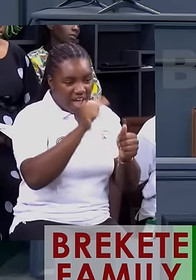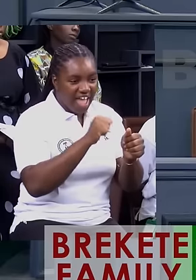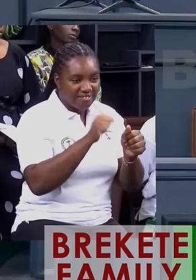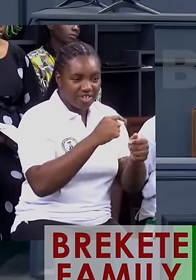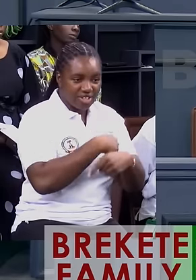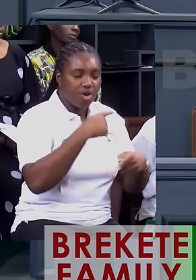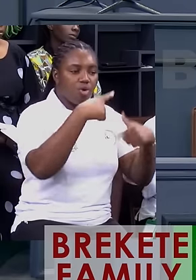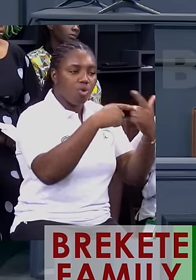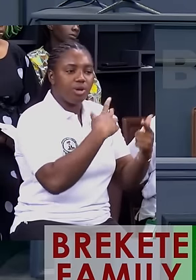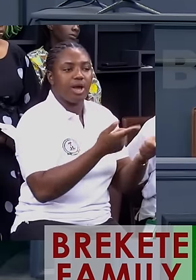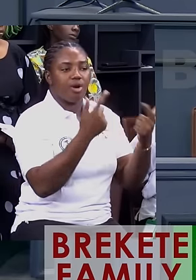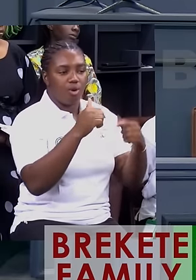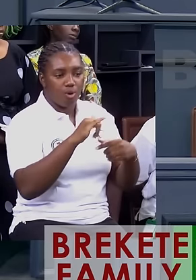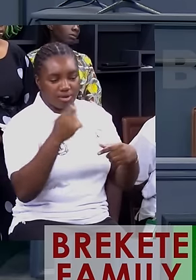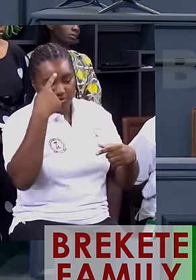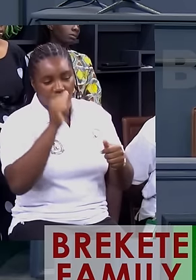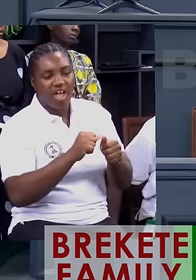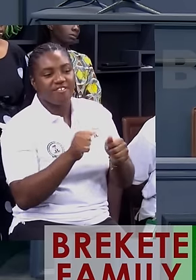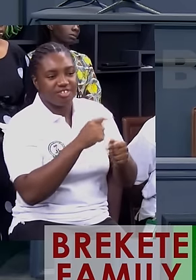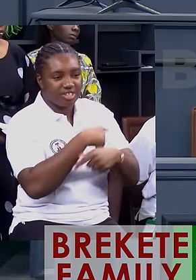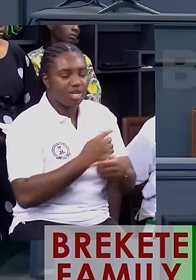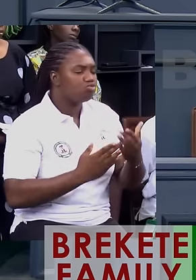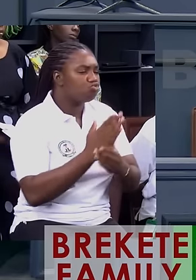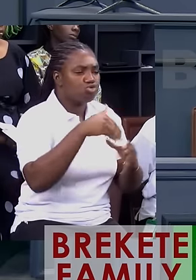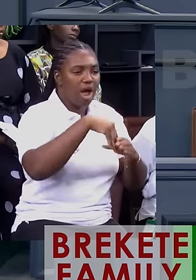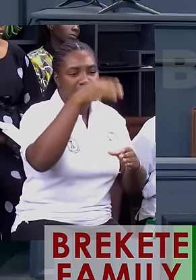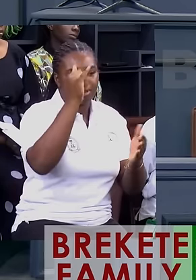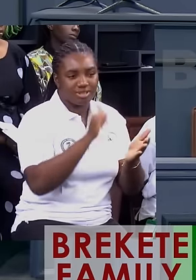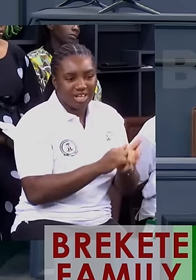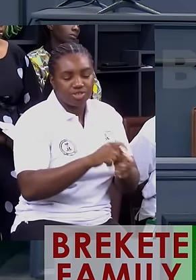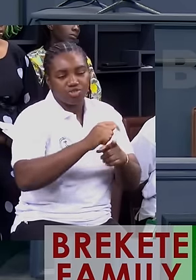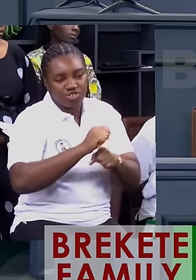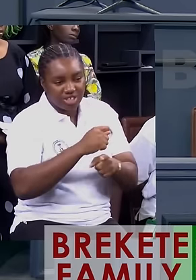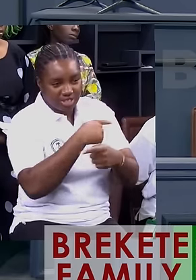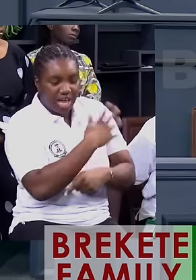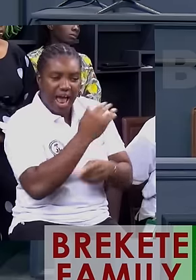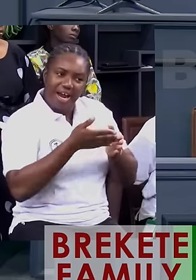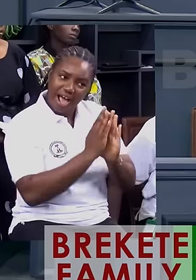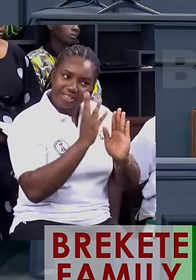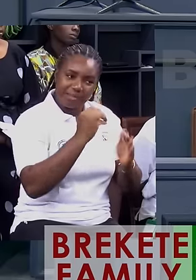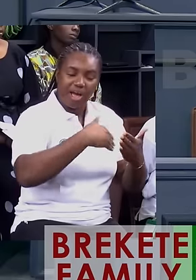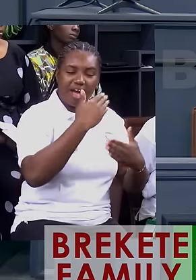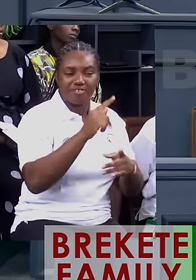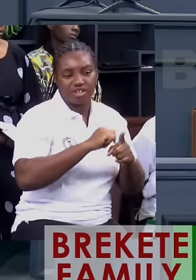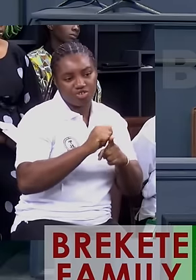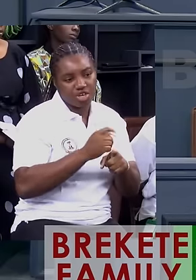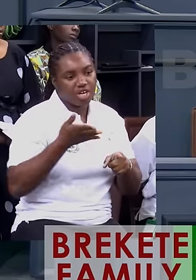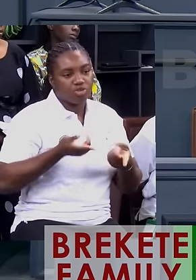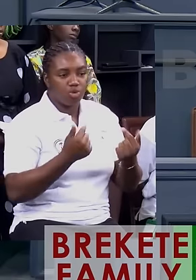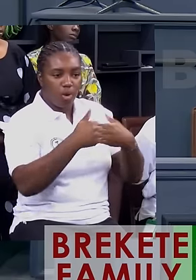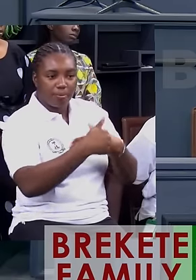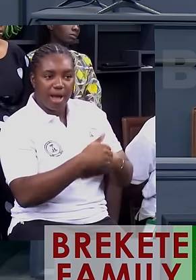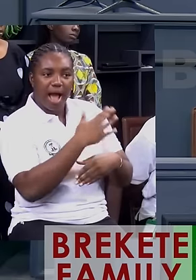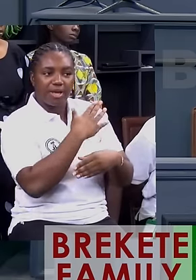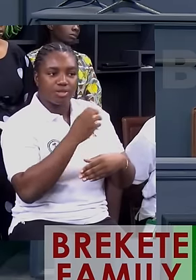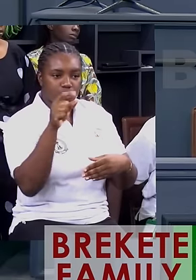money for going and coming for every day throughout the training days. And you asked them after the training, they should come back so you